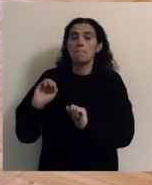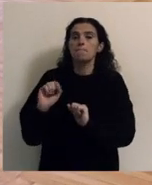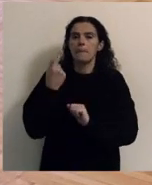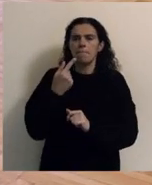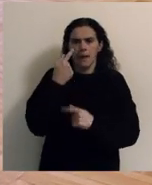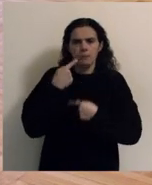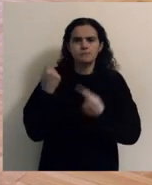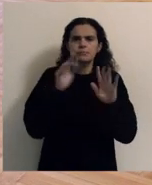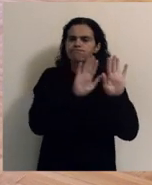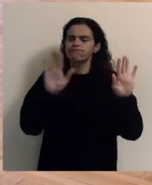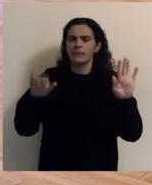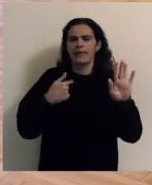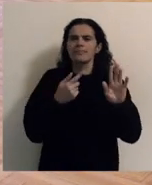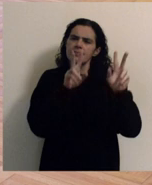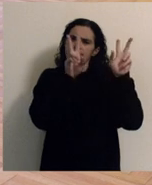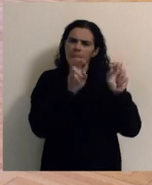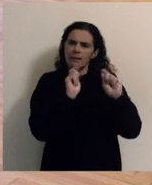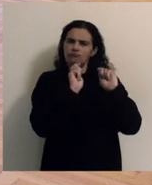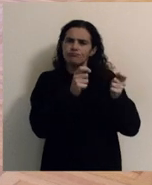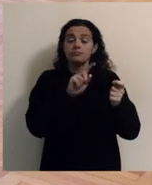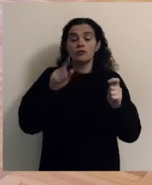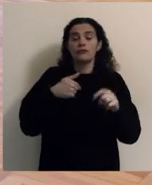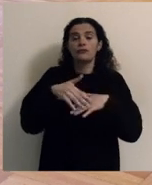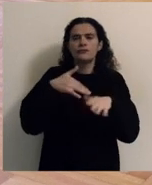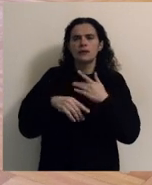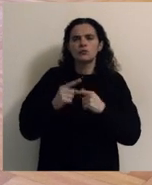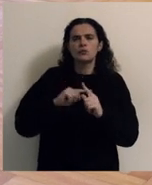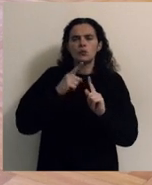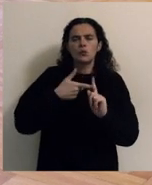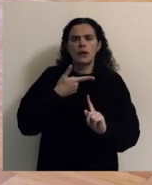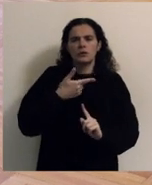first show was a thematic show that we did